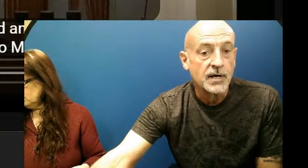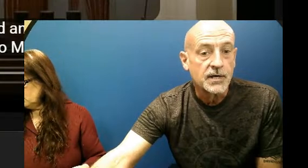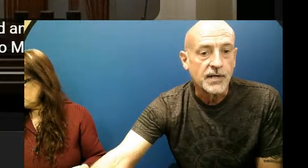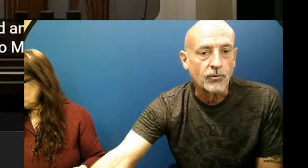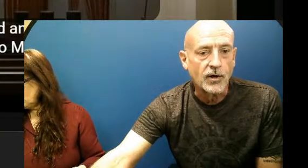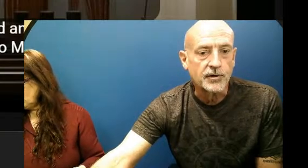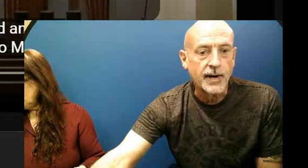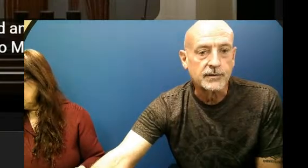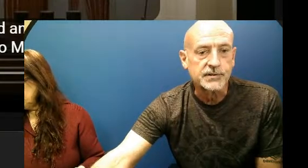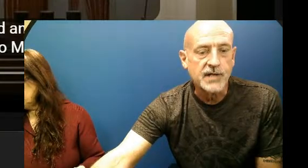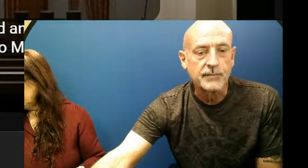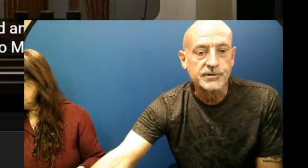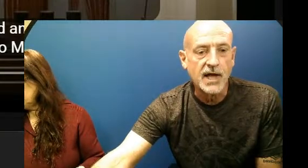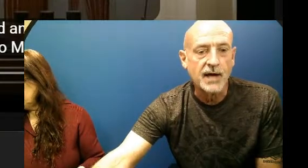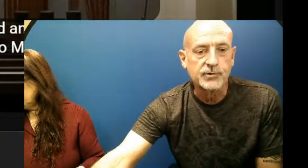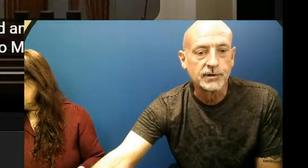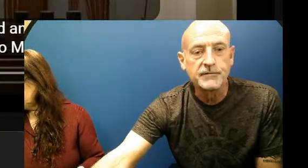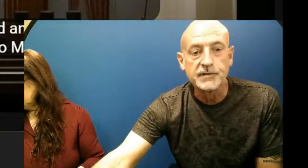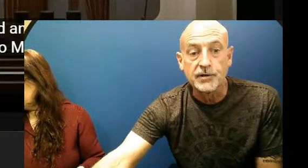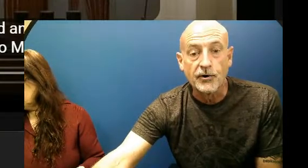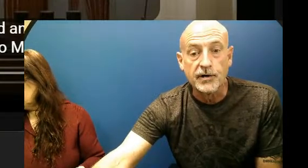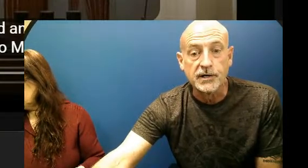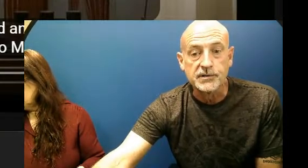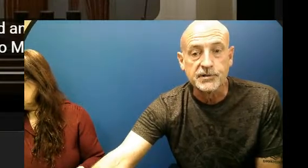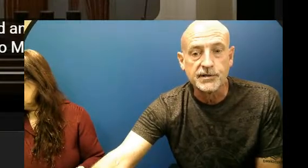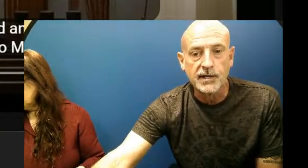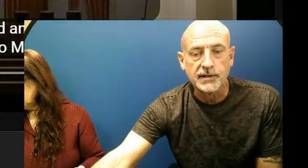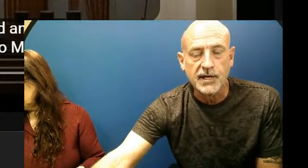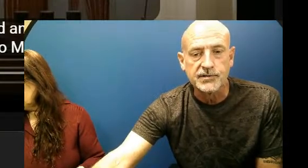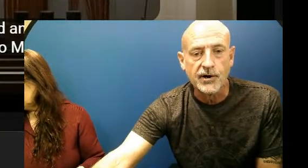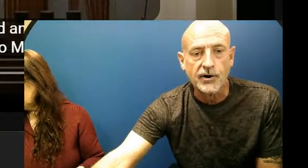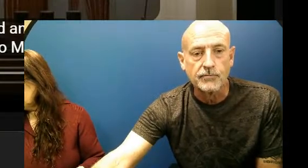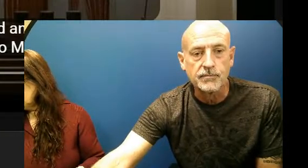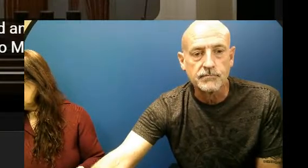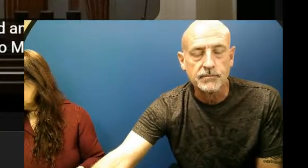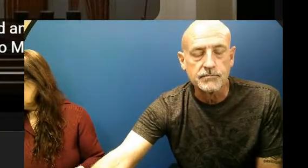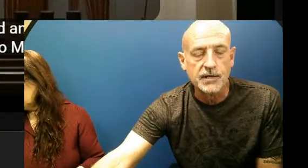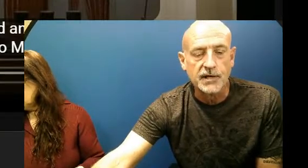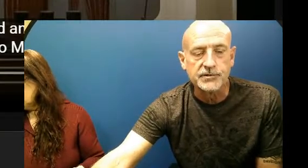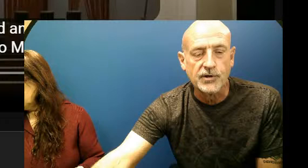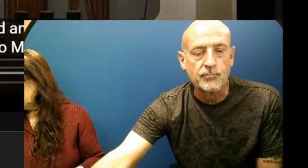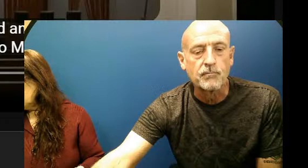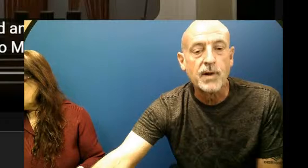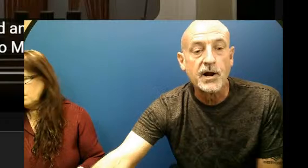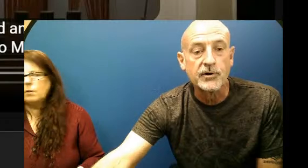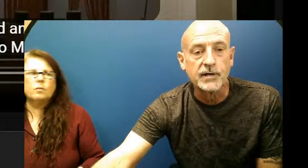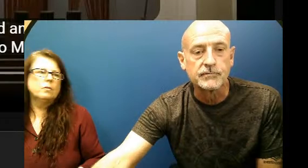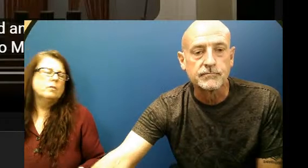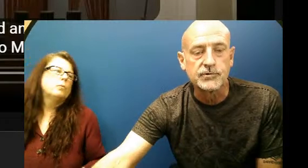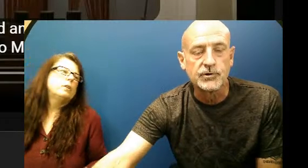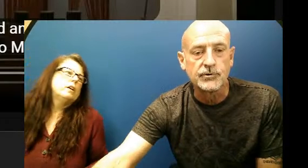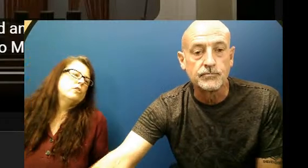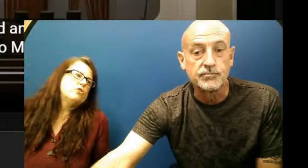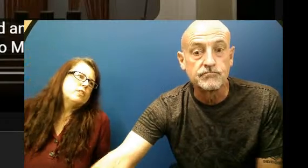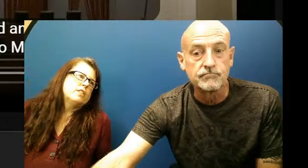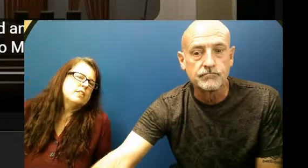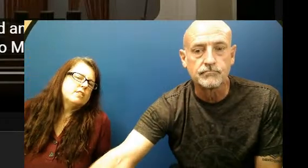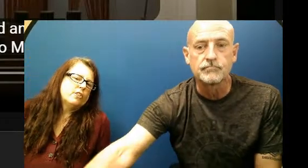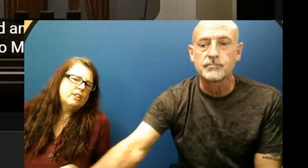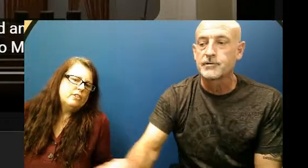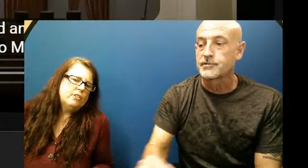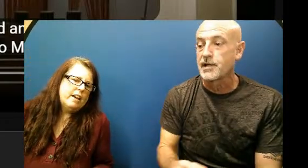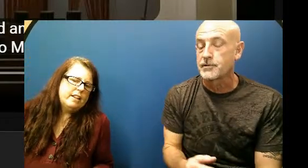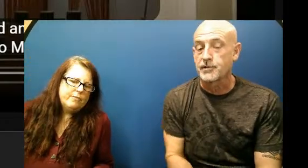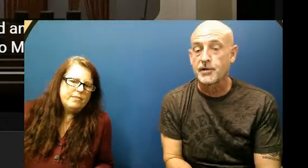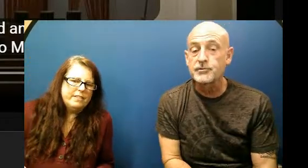minds, they will automatically snap to believing it already existed unless they're prepared and the other justices